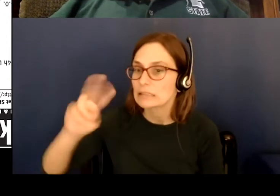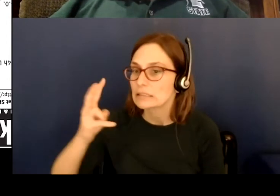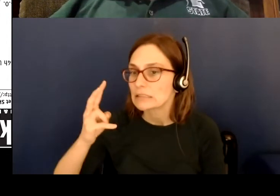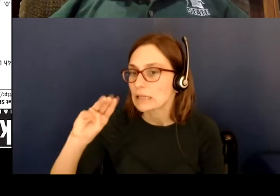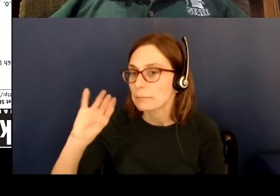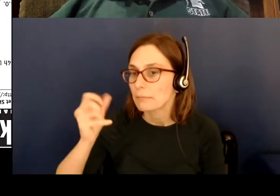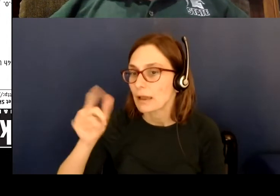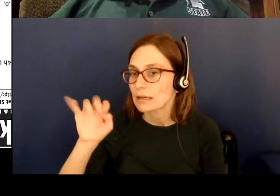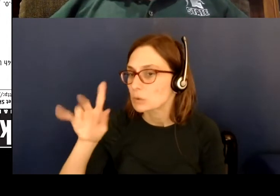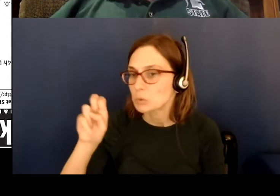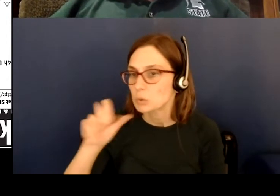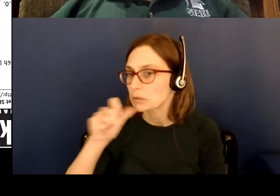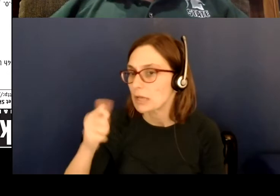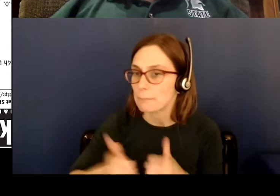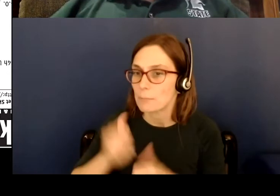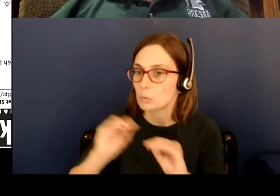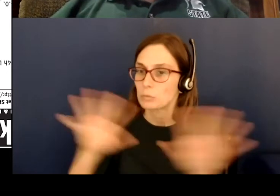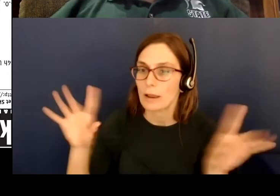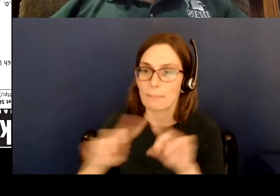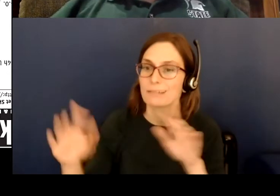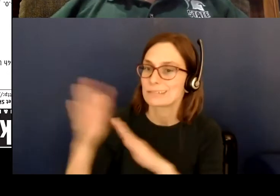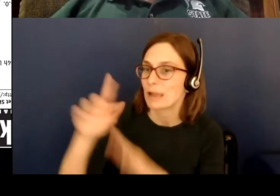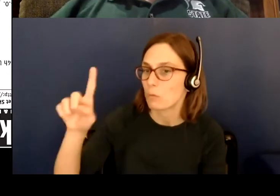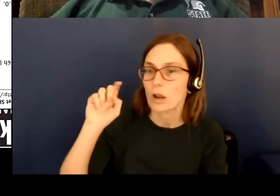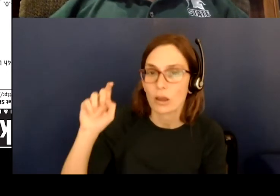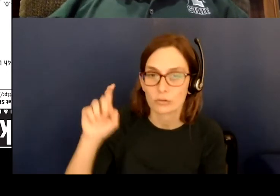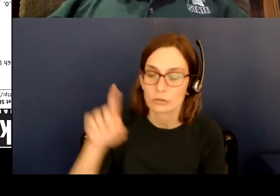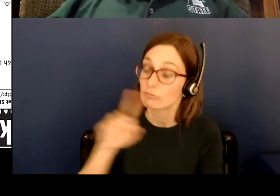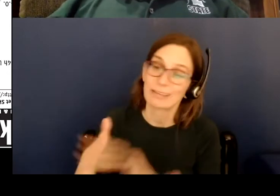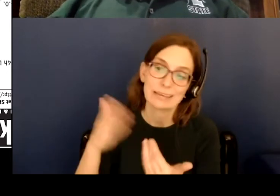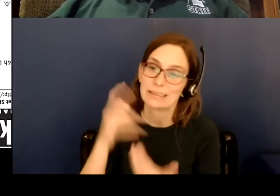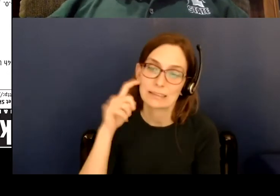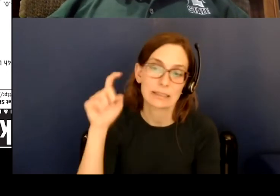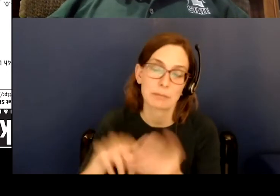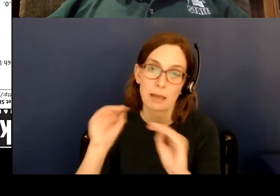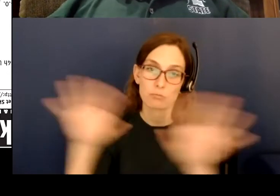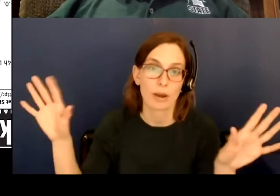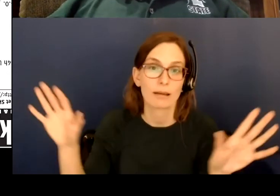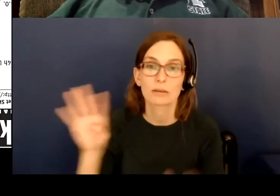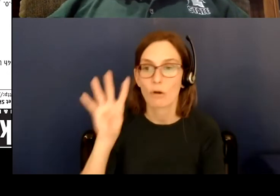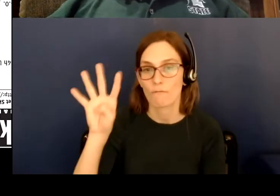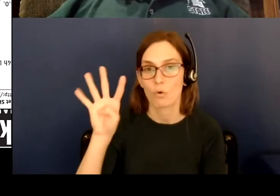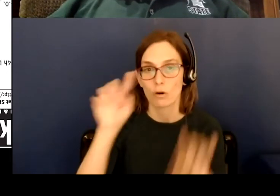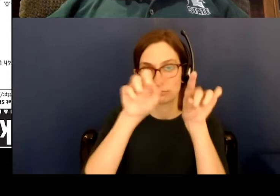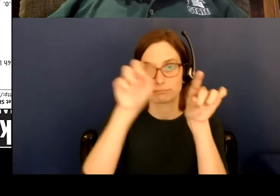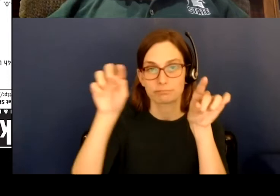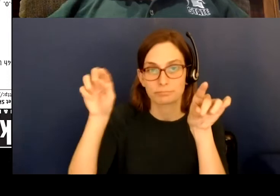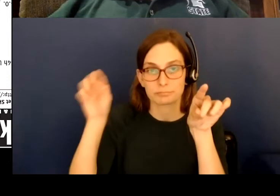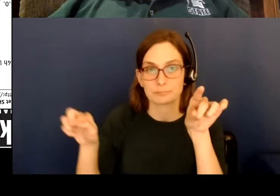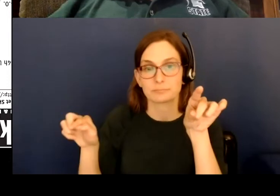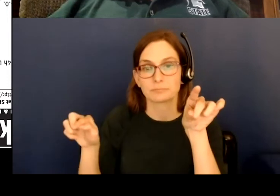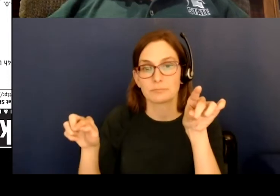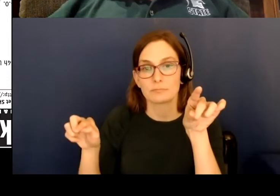not the brightest, but you're in the top 100. Okay, so these are bright stars. 4 bright stars along the backbone here